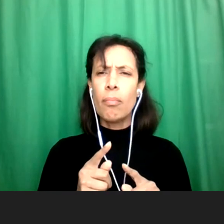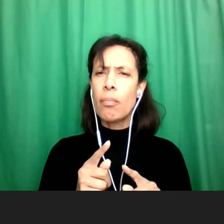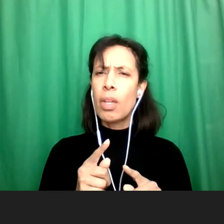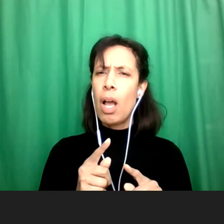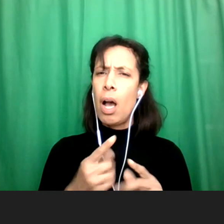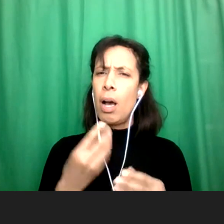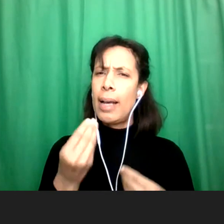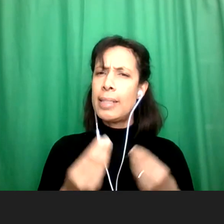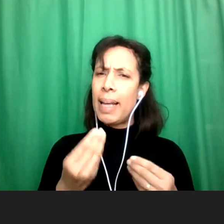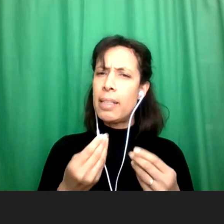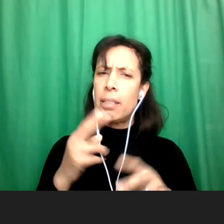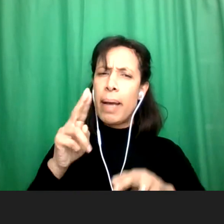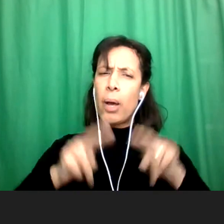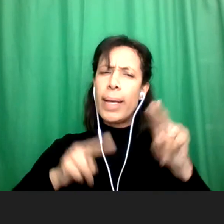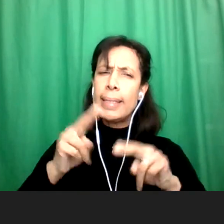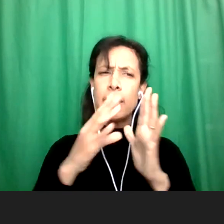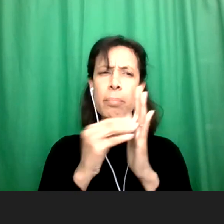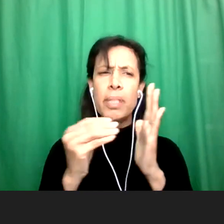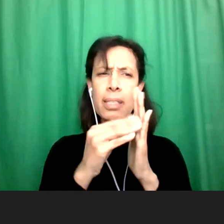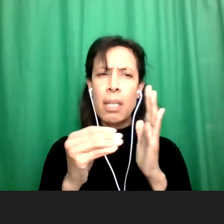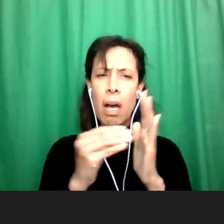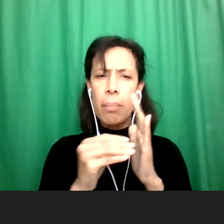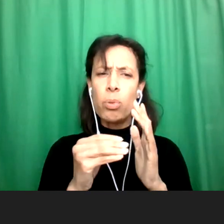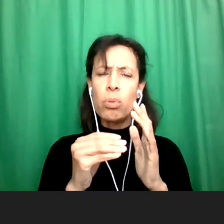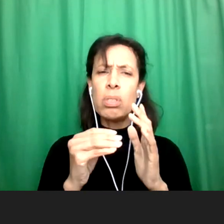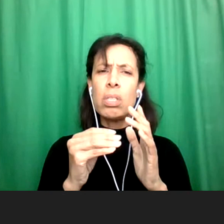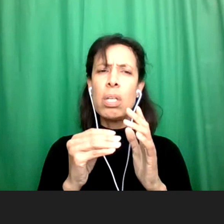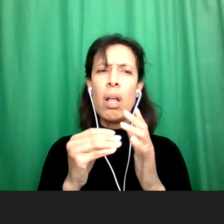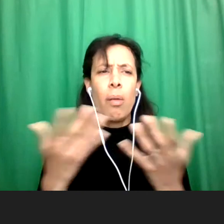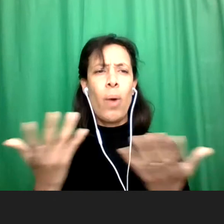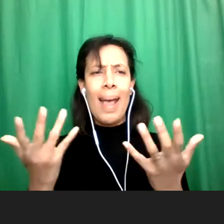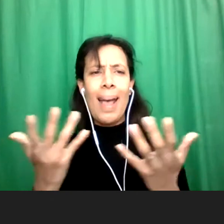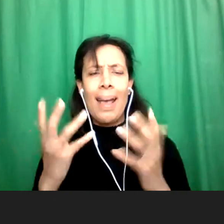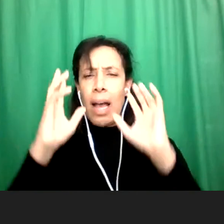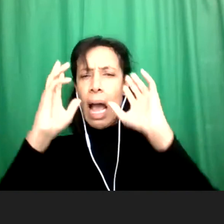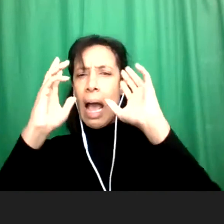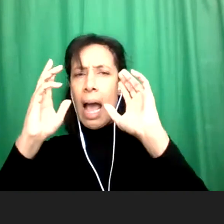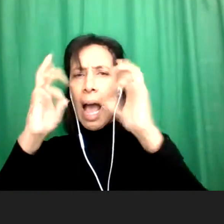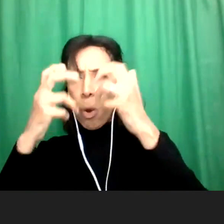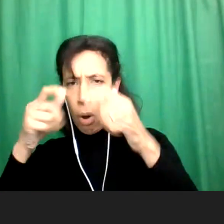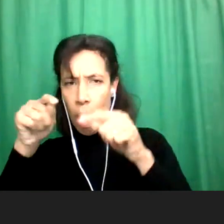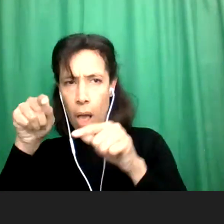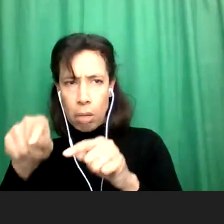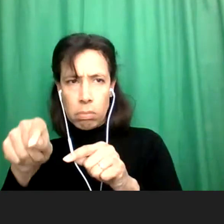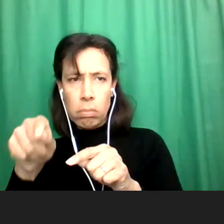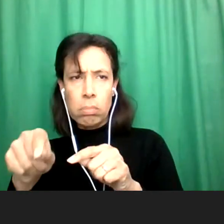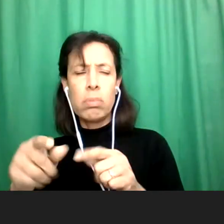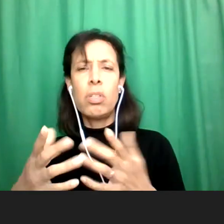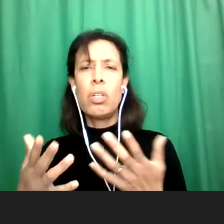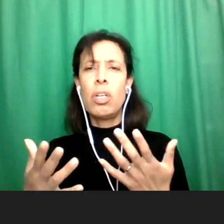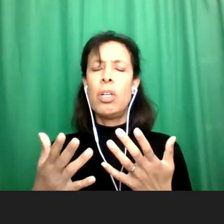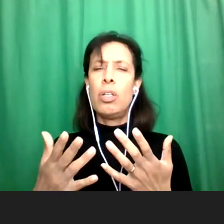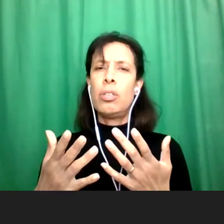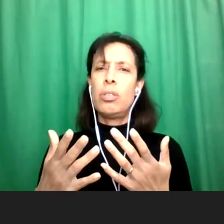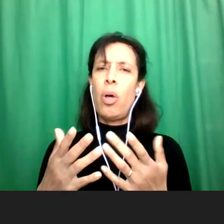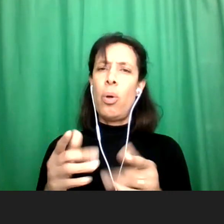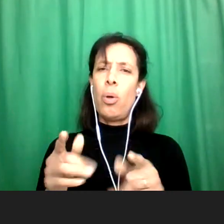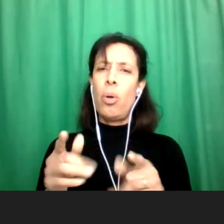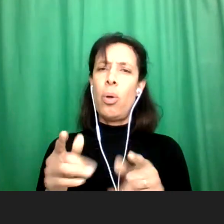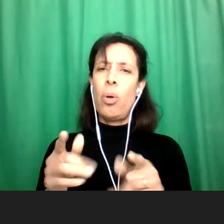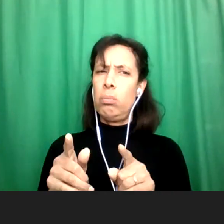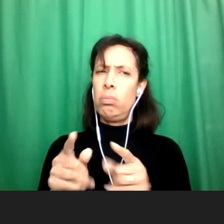examples that you will find on Aula. So I'm just going to show you exactly where those are. This is something that came up last week.